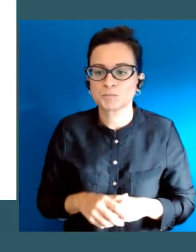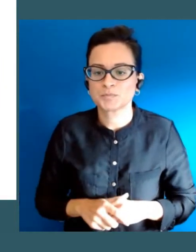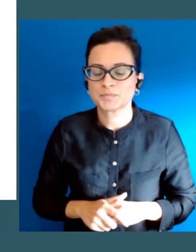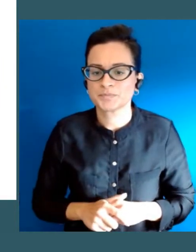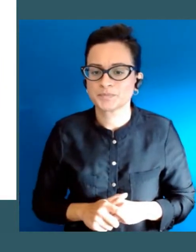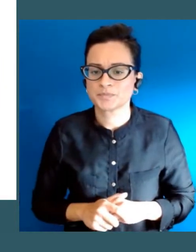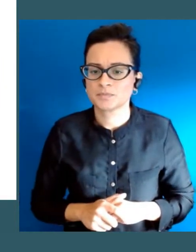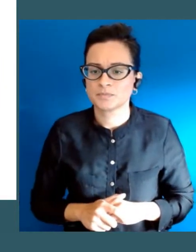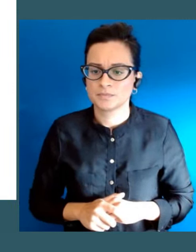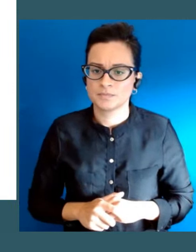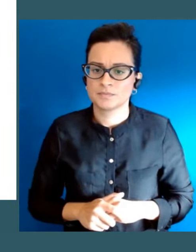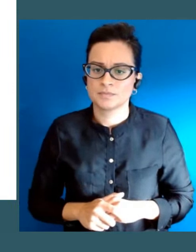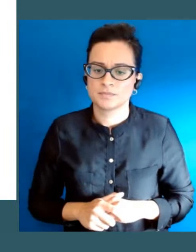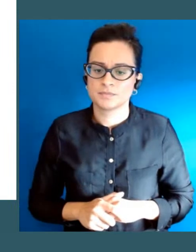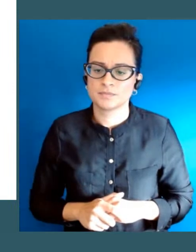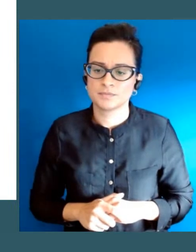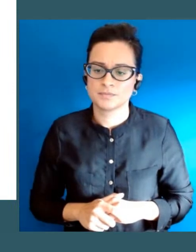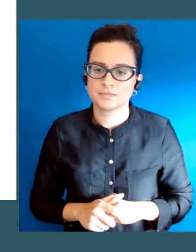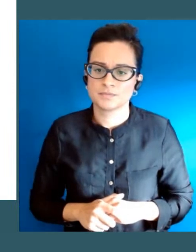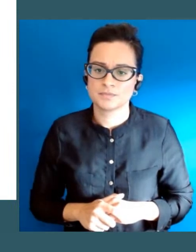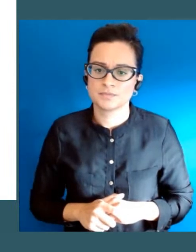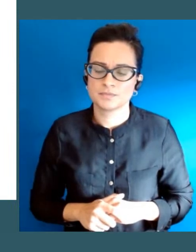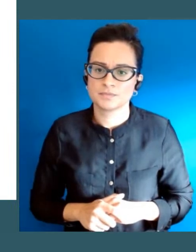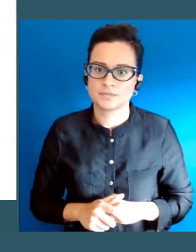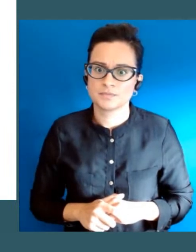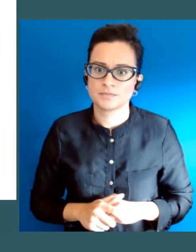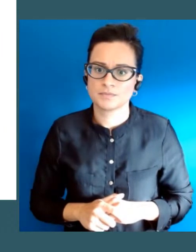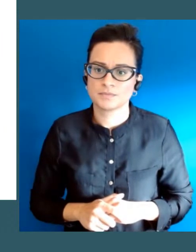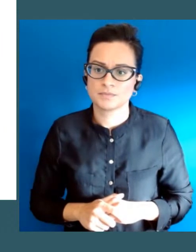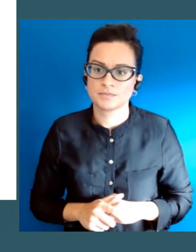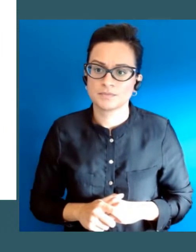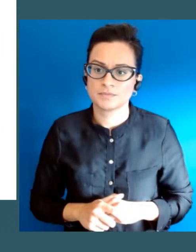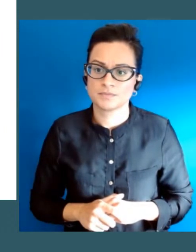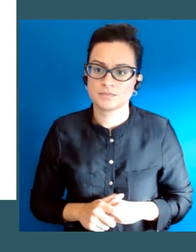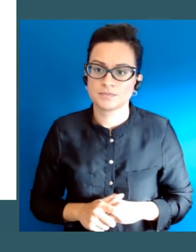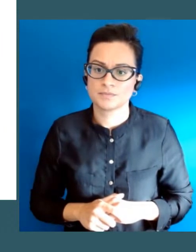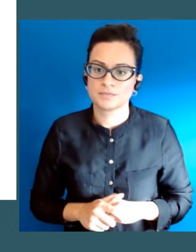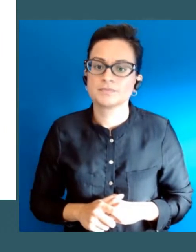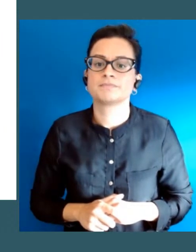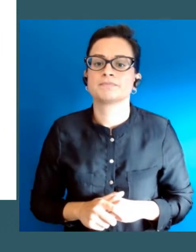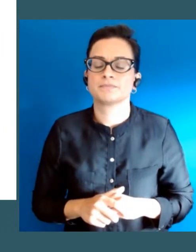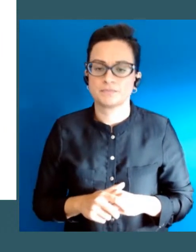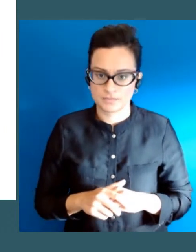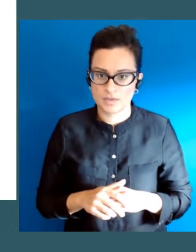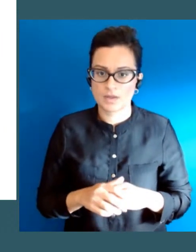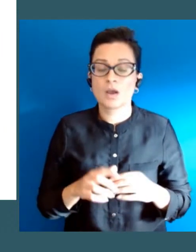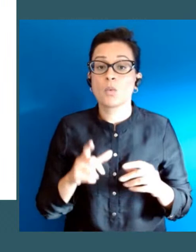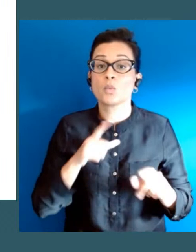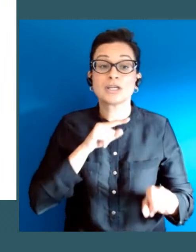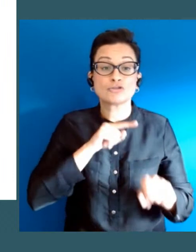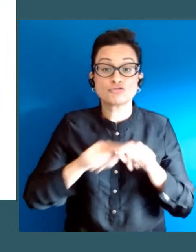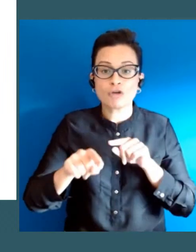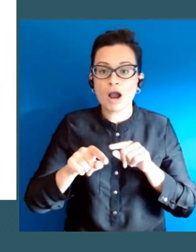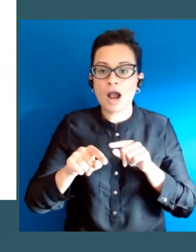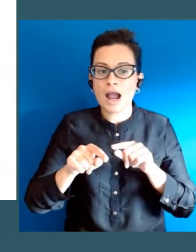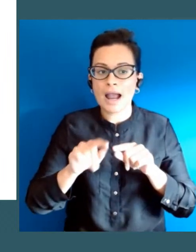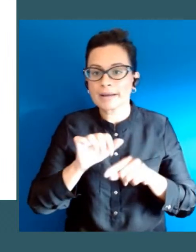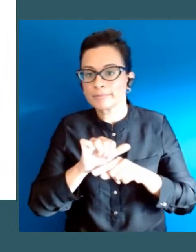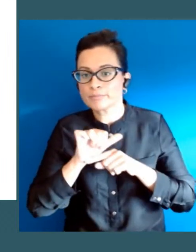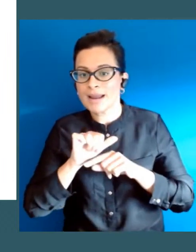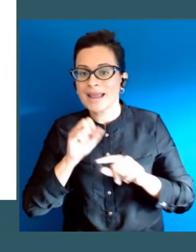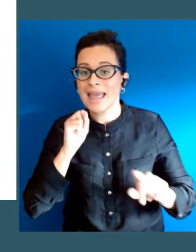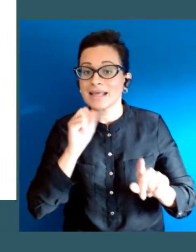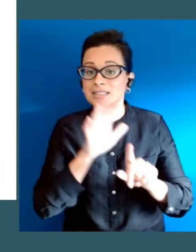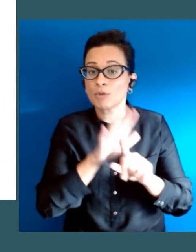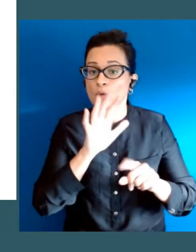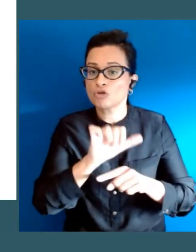The current treatments currently focuses on exposure prevention. So they have to be very,